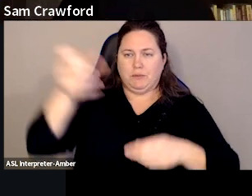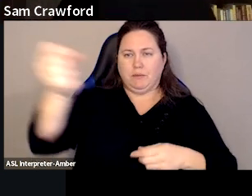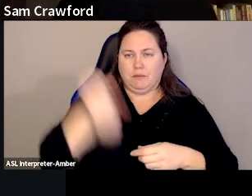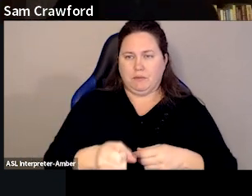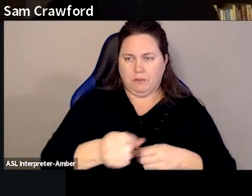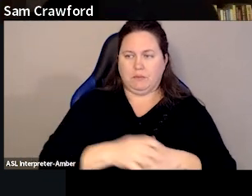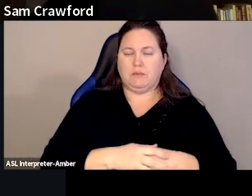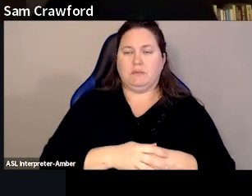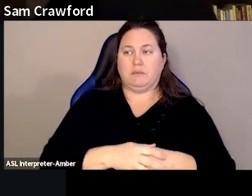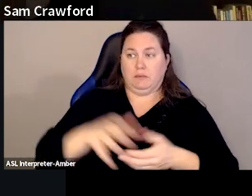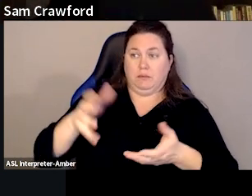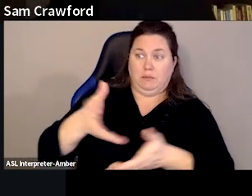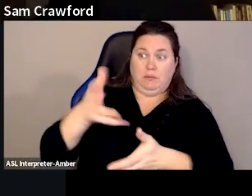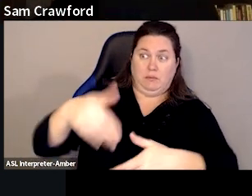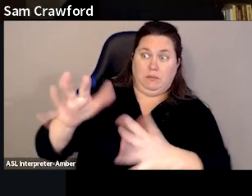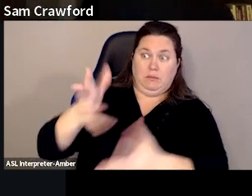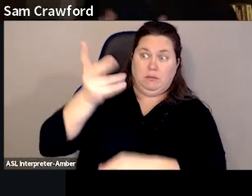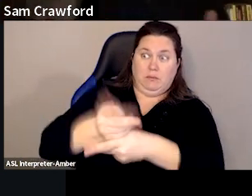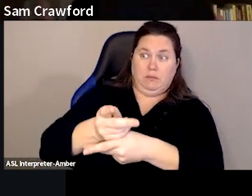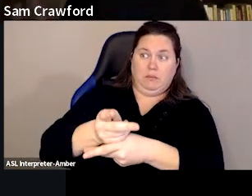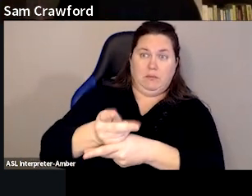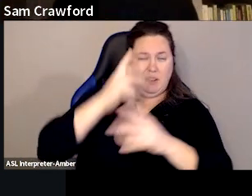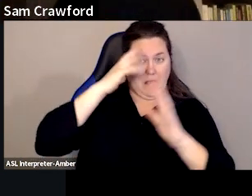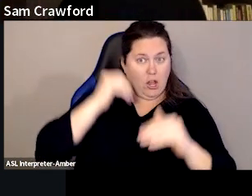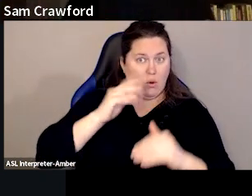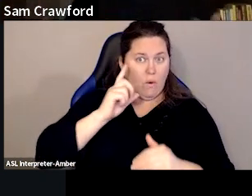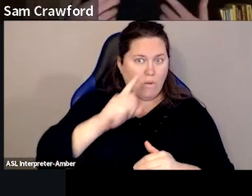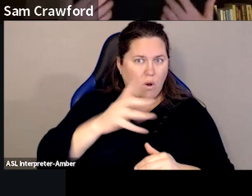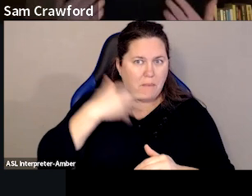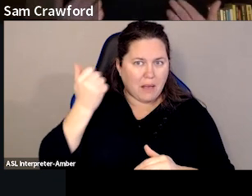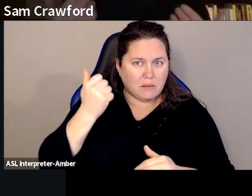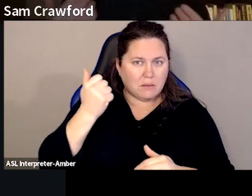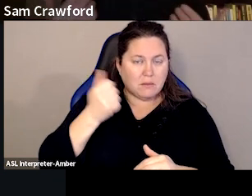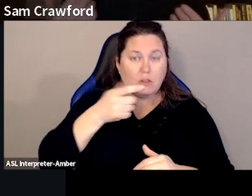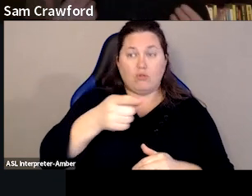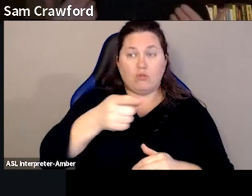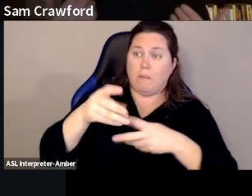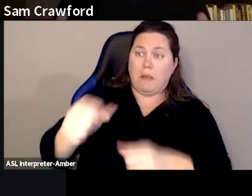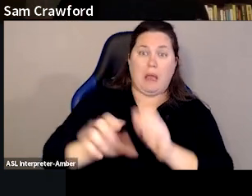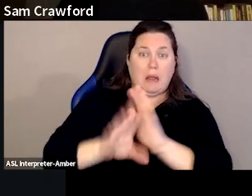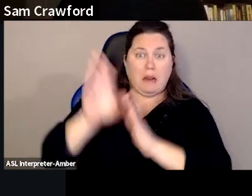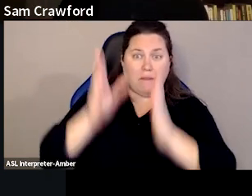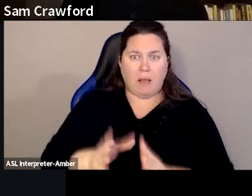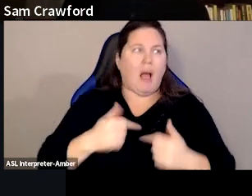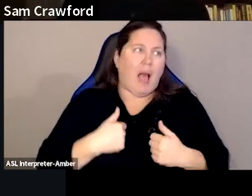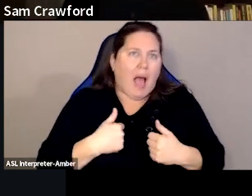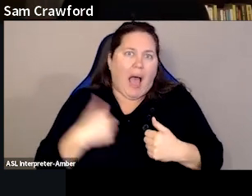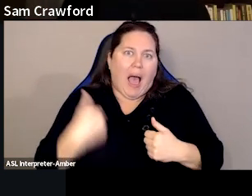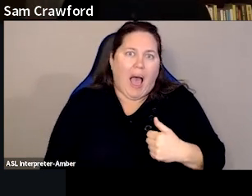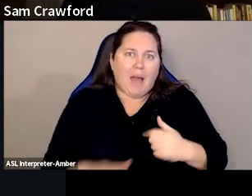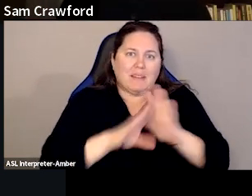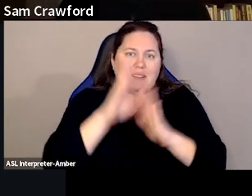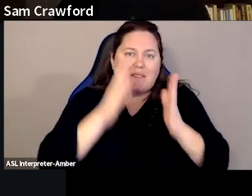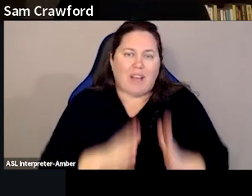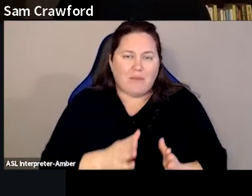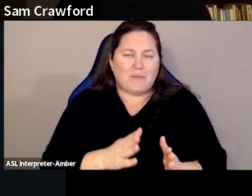just hope for the best. And it's fine to pay a developer. I am literally a developer. I wouldn't have any sort of